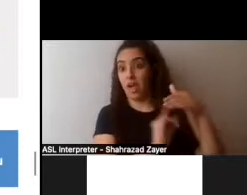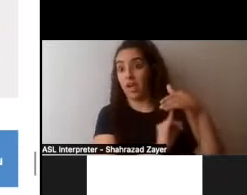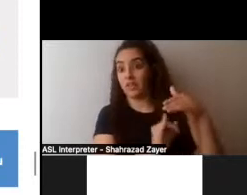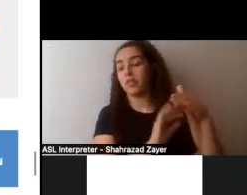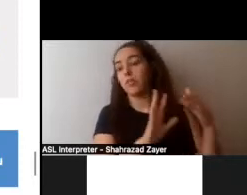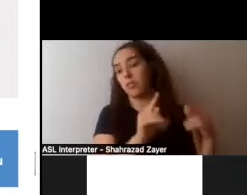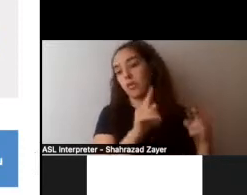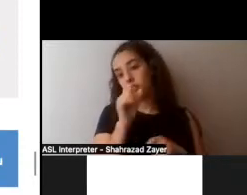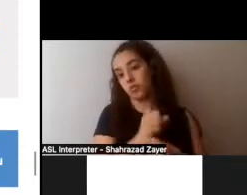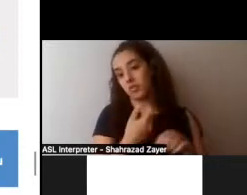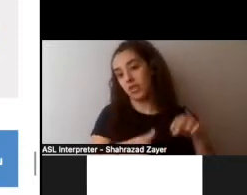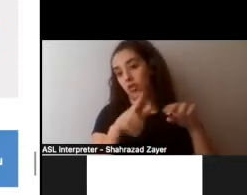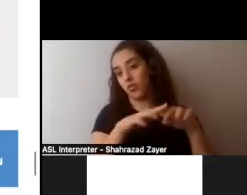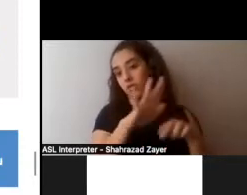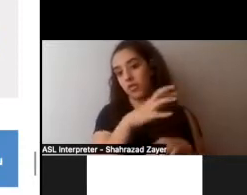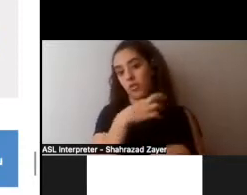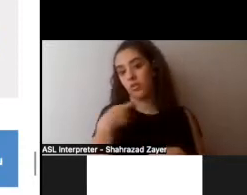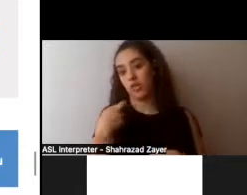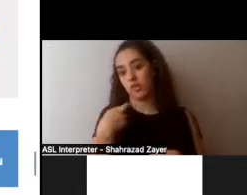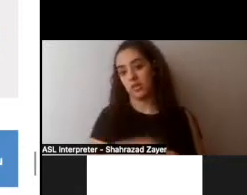risk. And